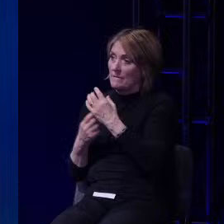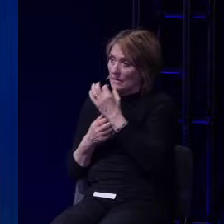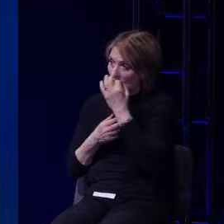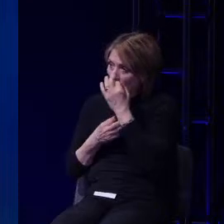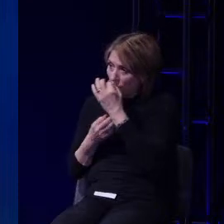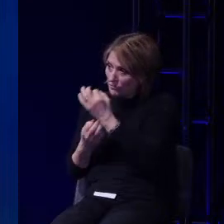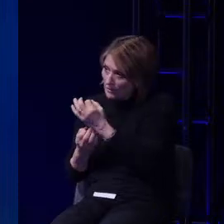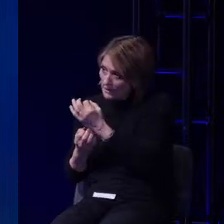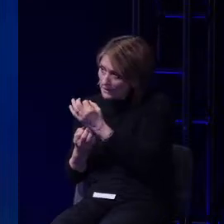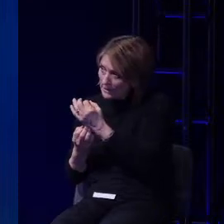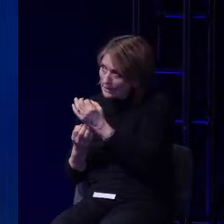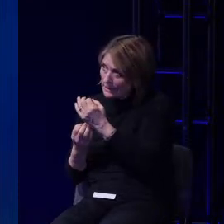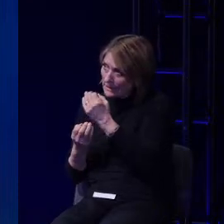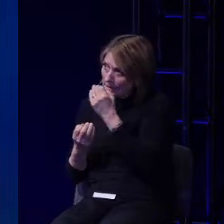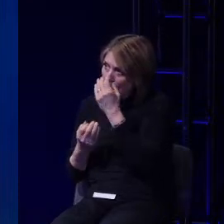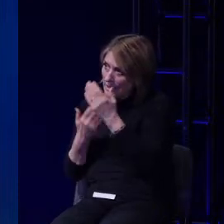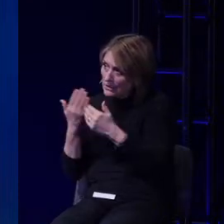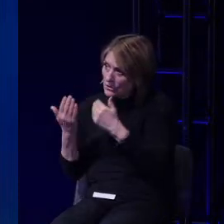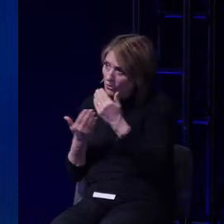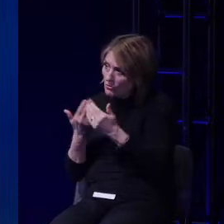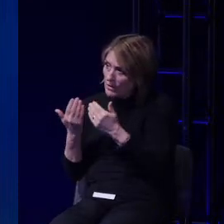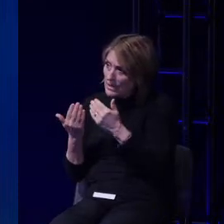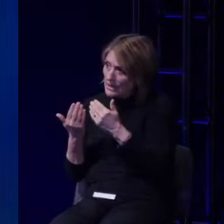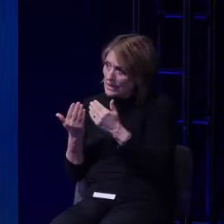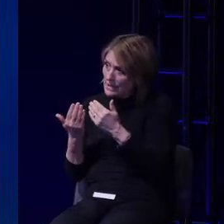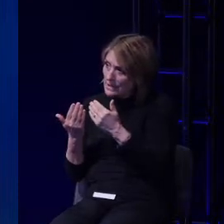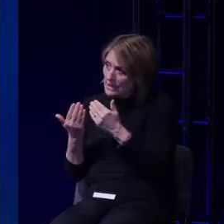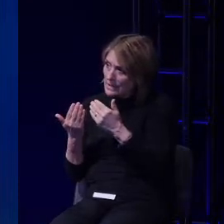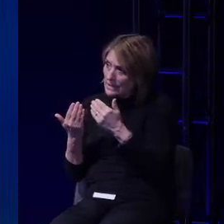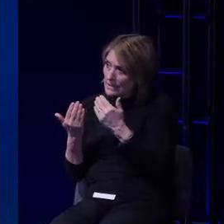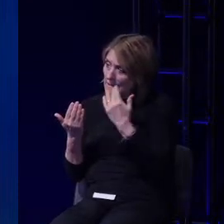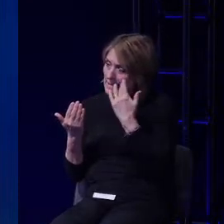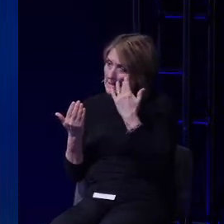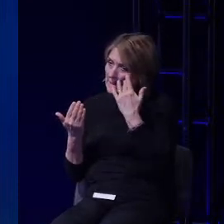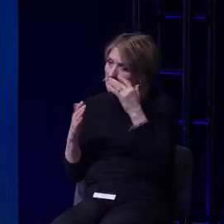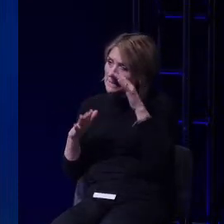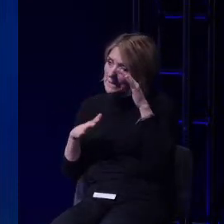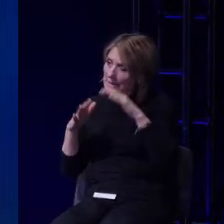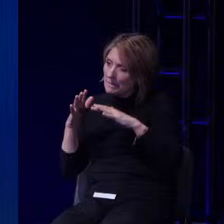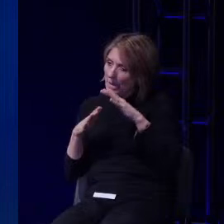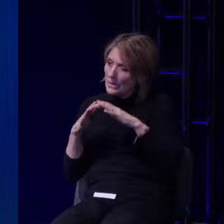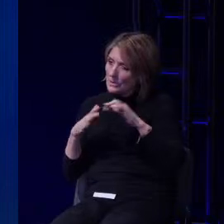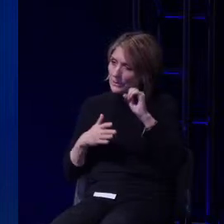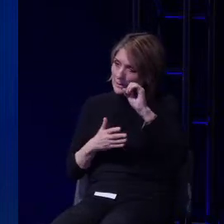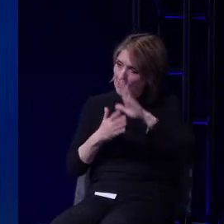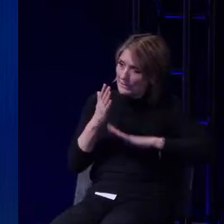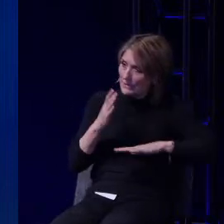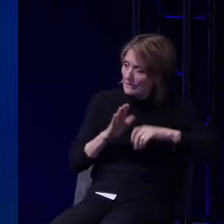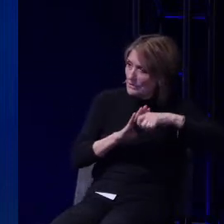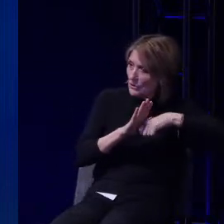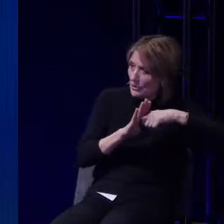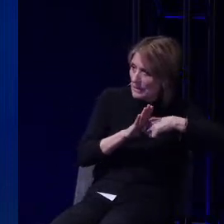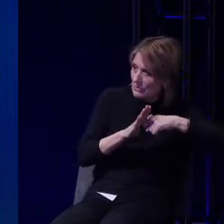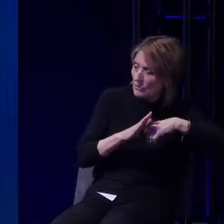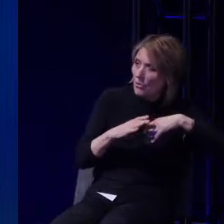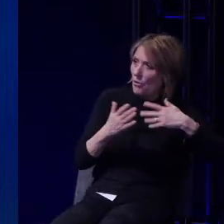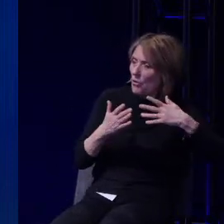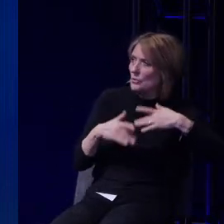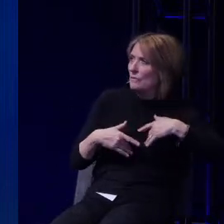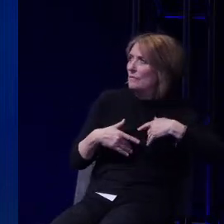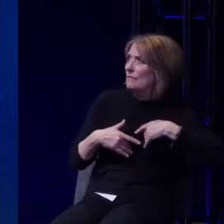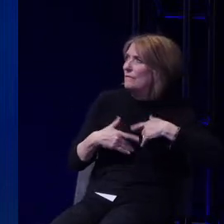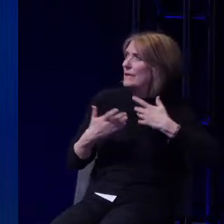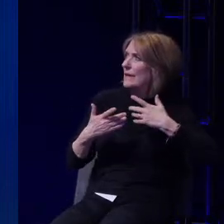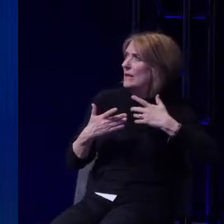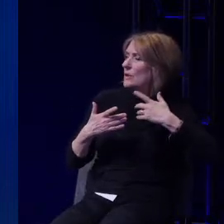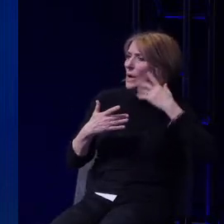chimed? I'll throw this to you, Nicola. Were you attracted to stories that chimed with your experience of documentaries, or did you feel you had